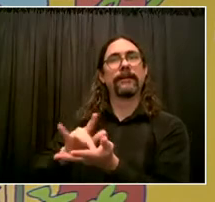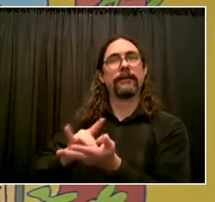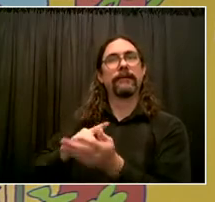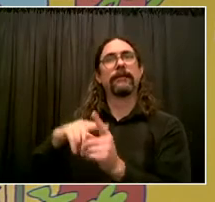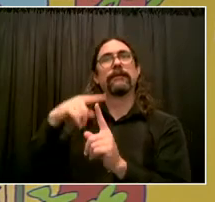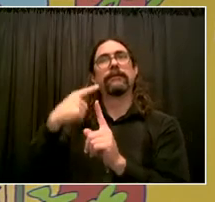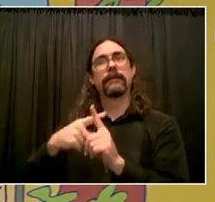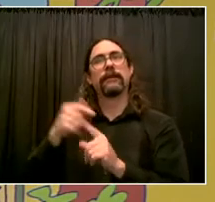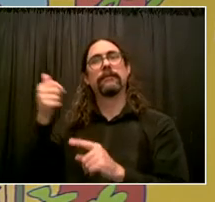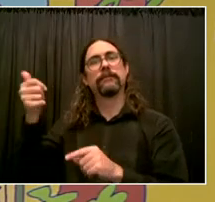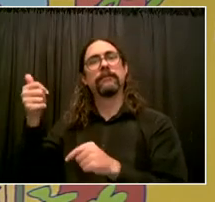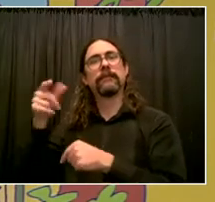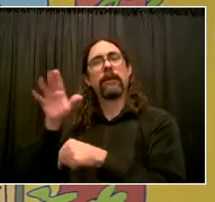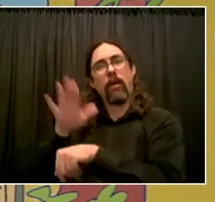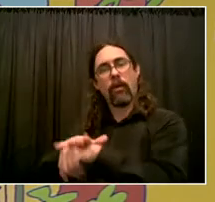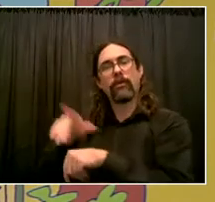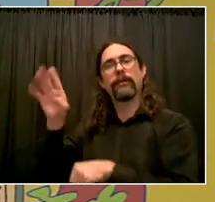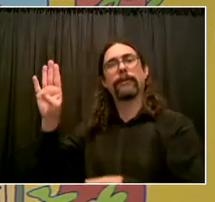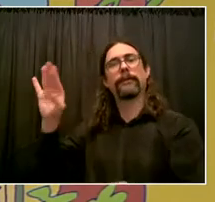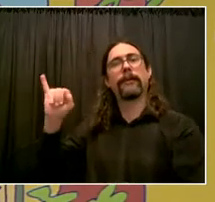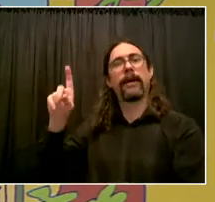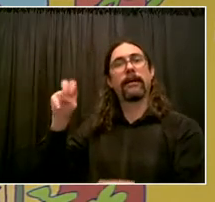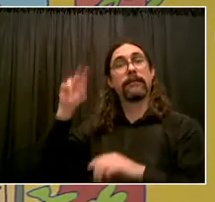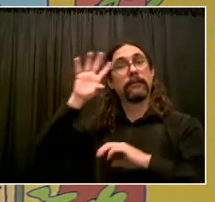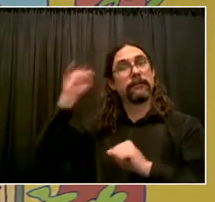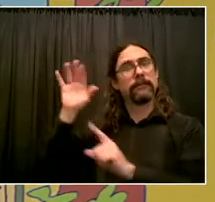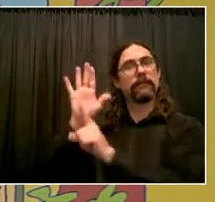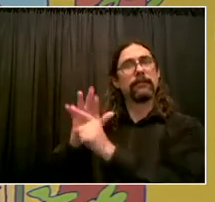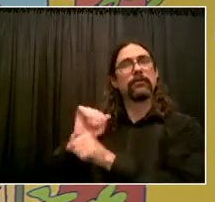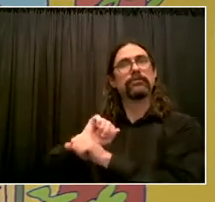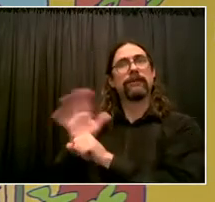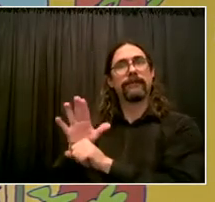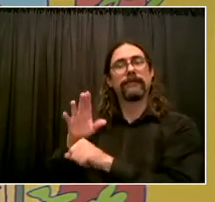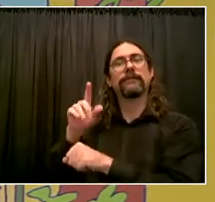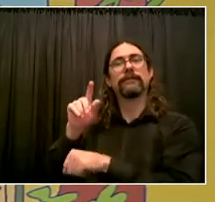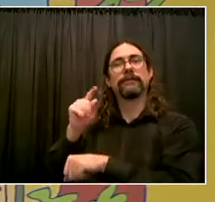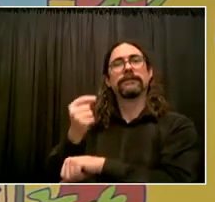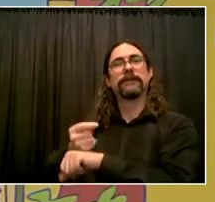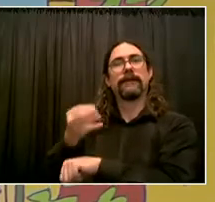issue throughout. My pleasure to introduce Dr. Celine Gounder.